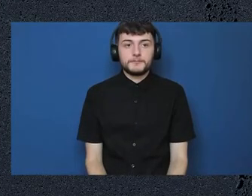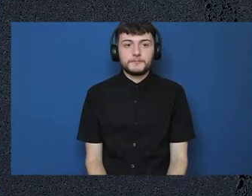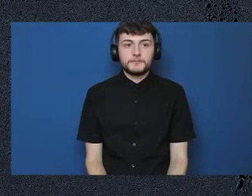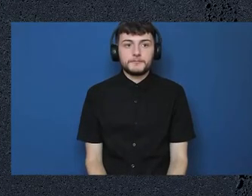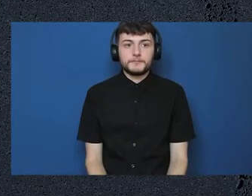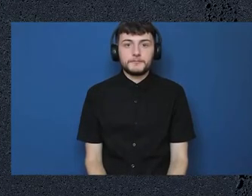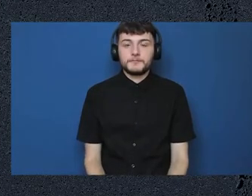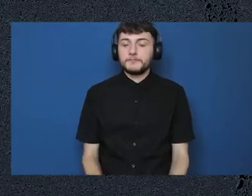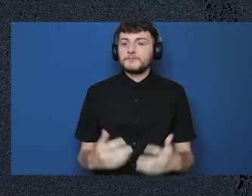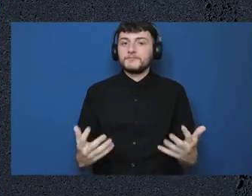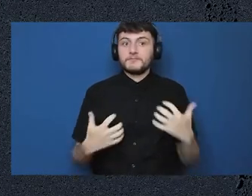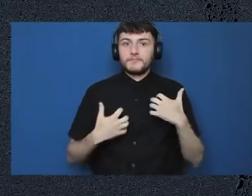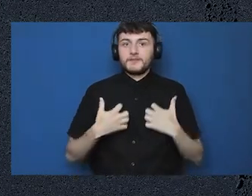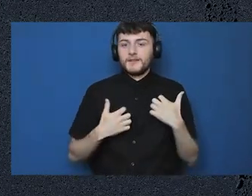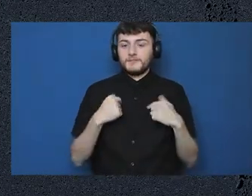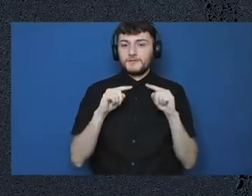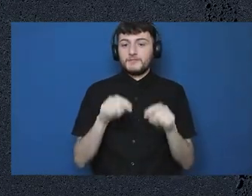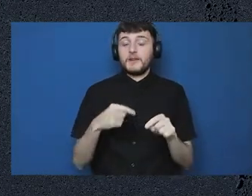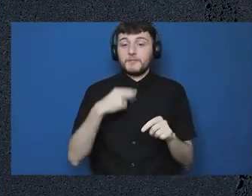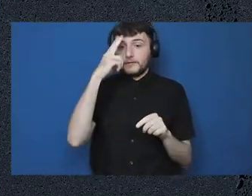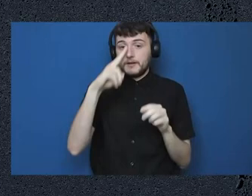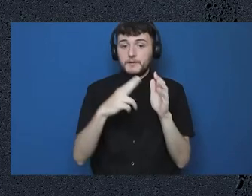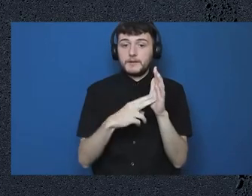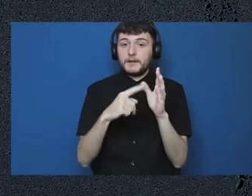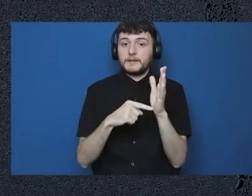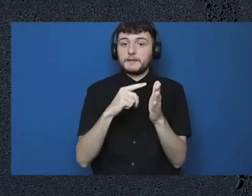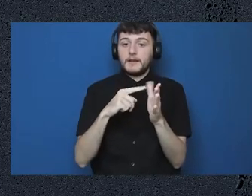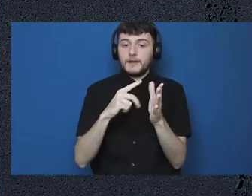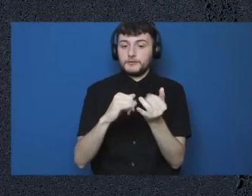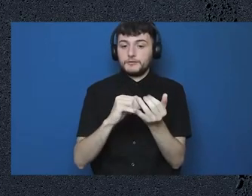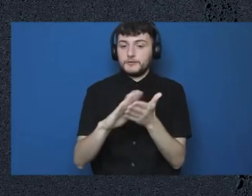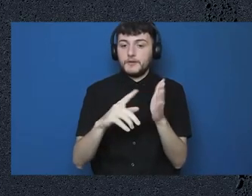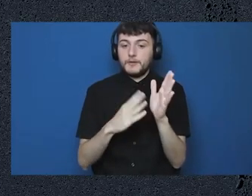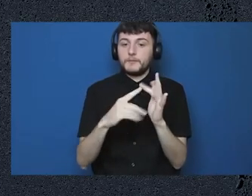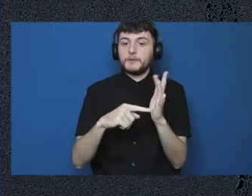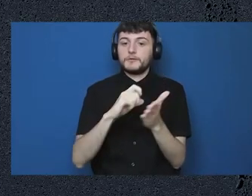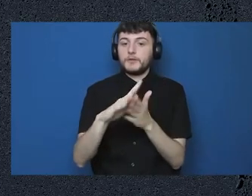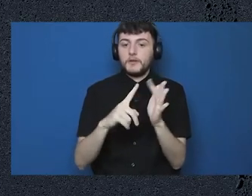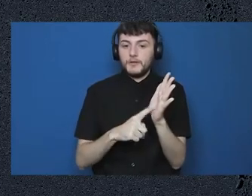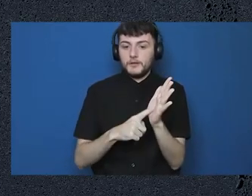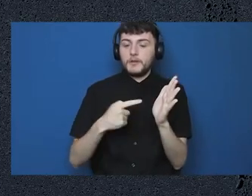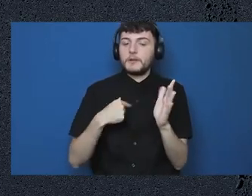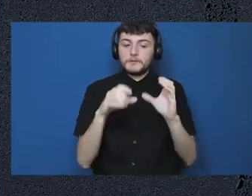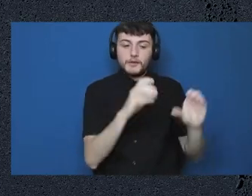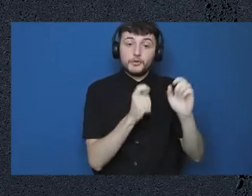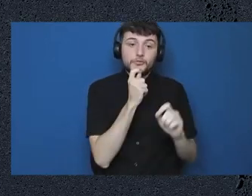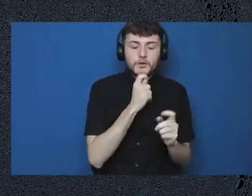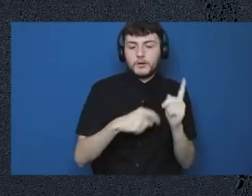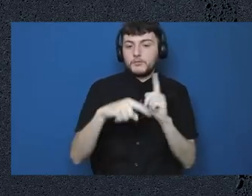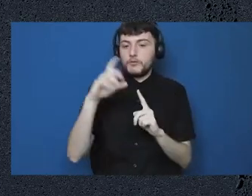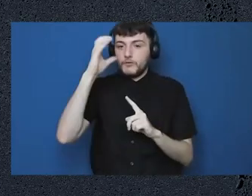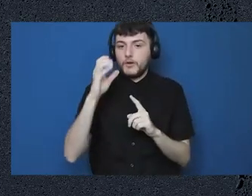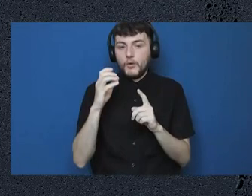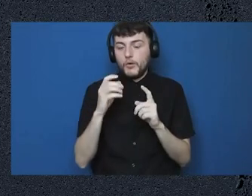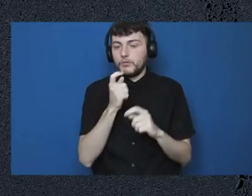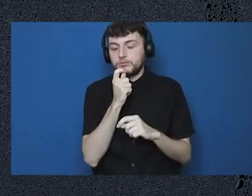Excited to be here. My name is Natasha Mitchell. I'm a science journalist, a radio presenter and podcaster, and I trained originally as an engineer, so